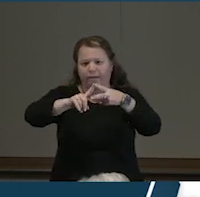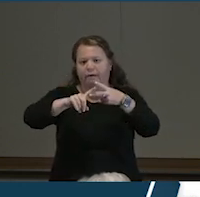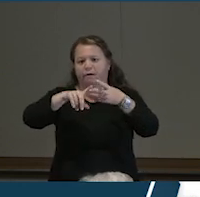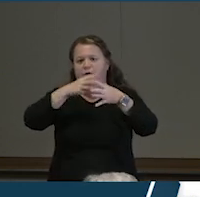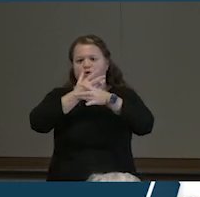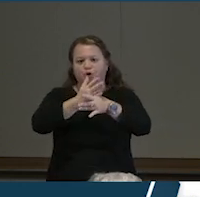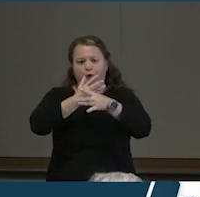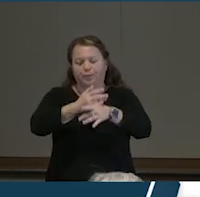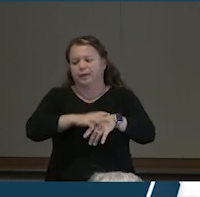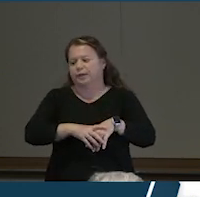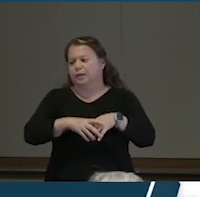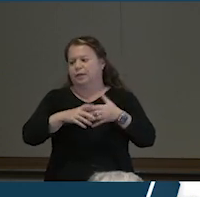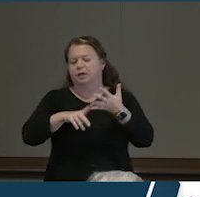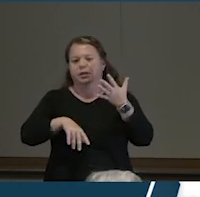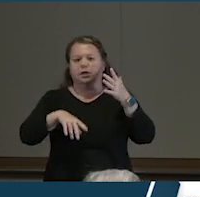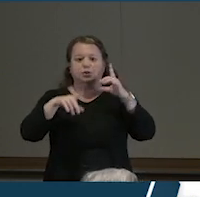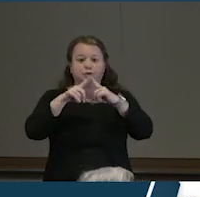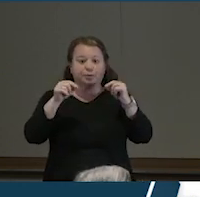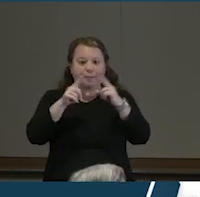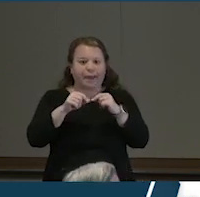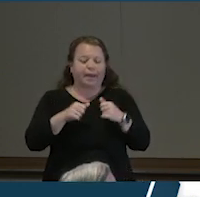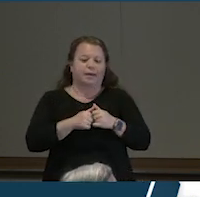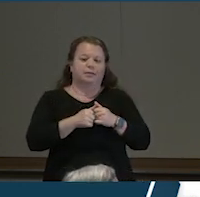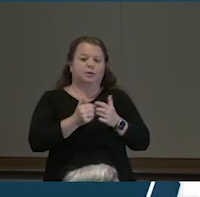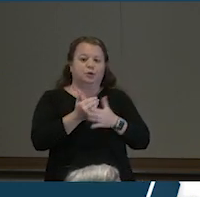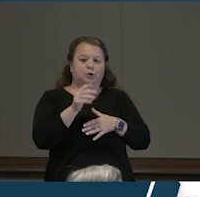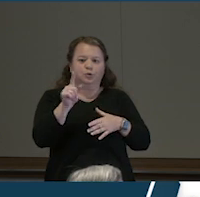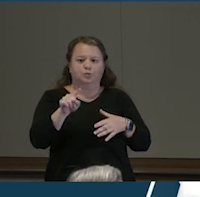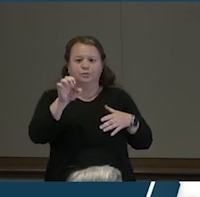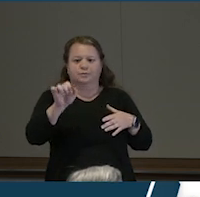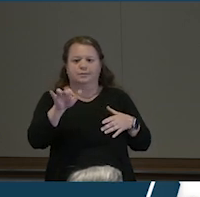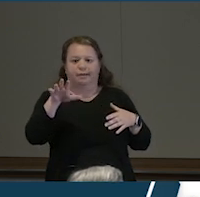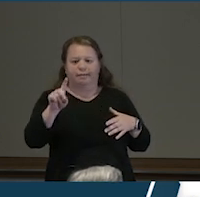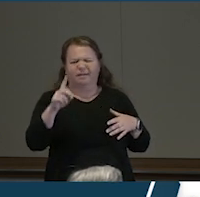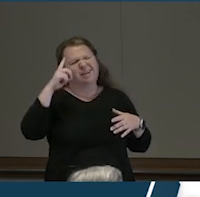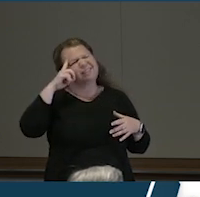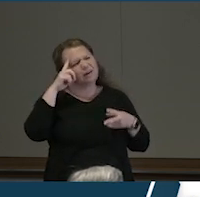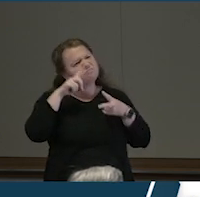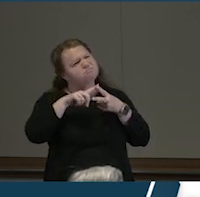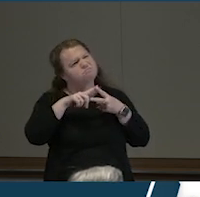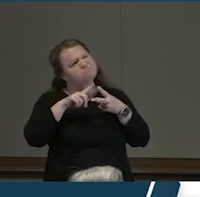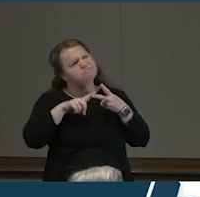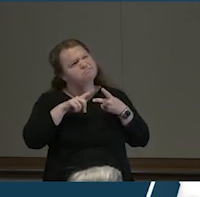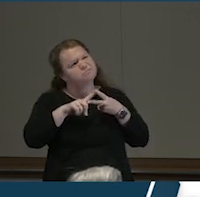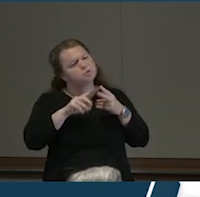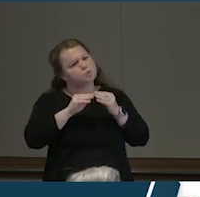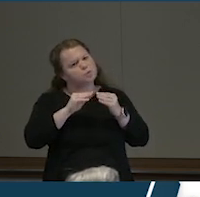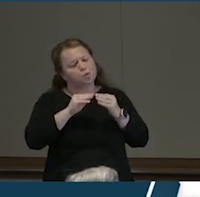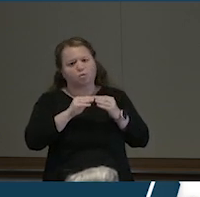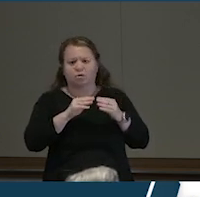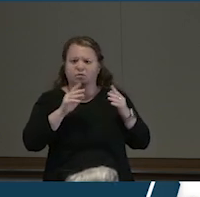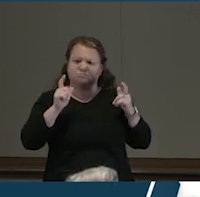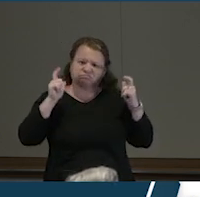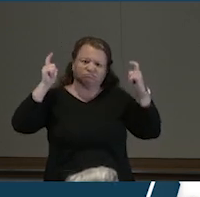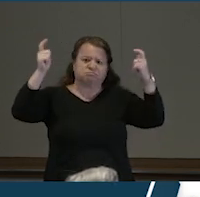Japan, New Zealand. I think there's 1 or 2 more. So it's a pretty big